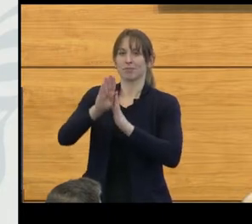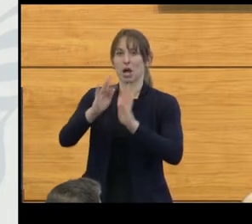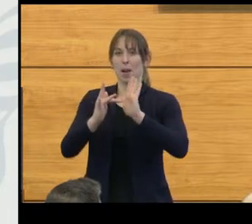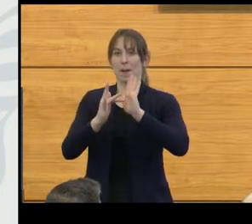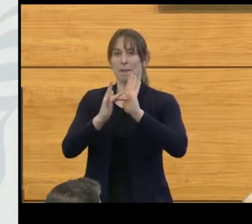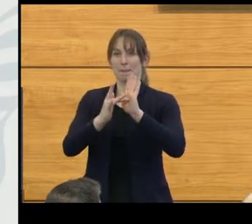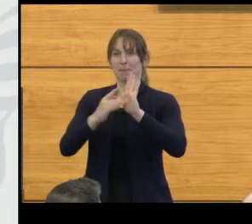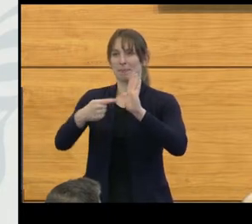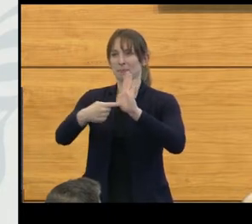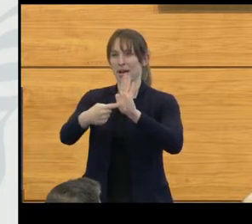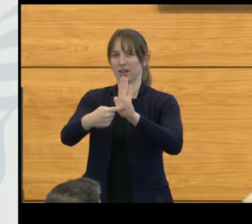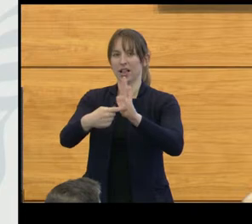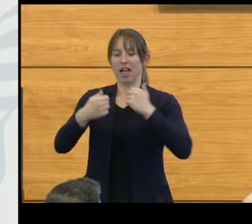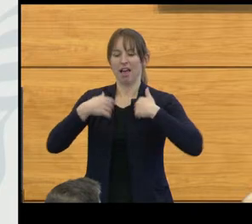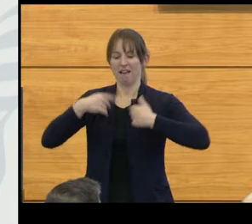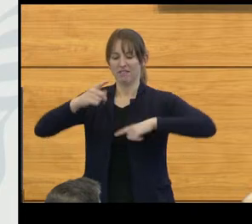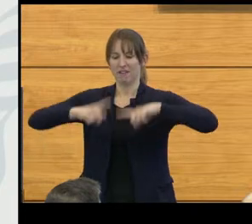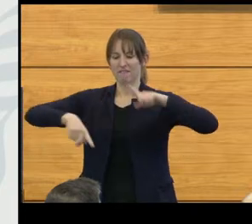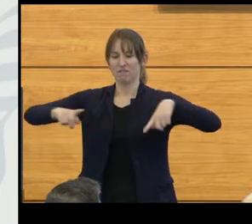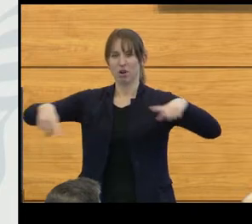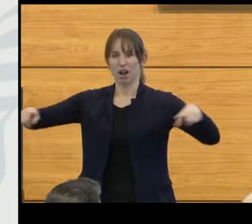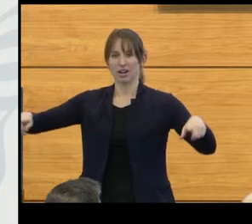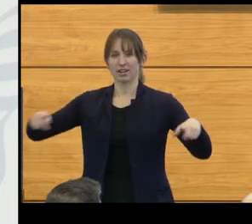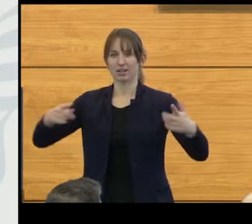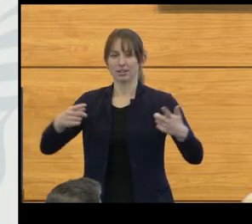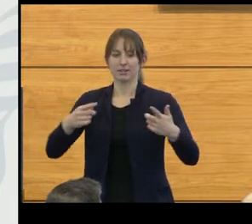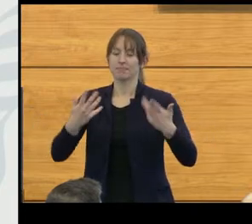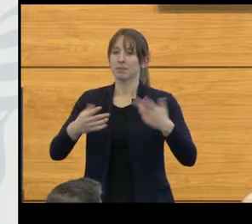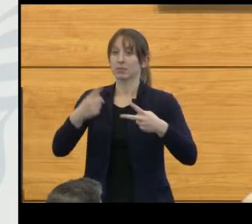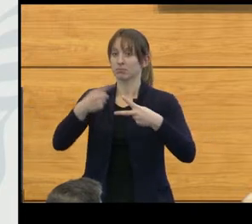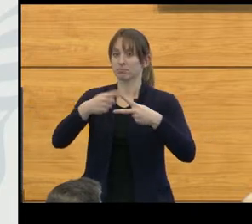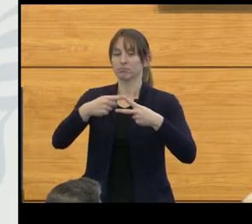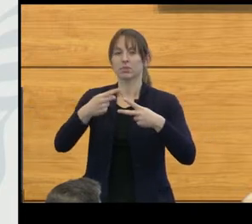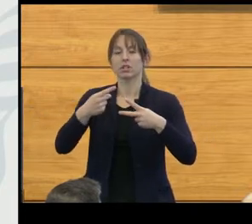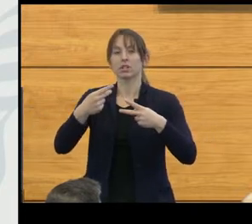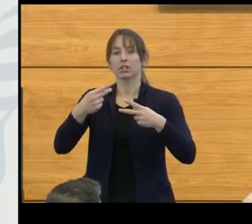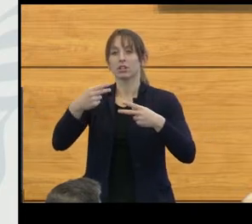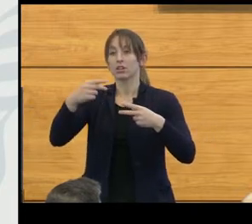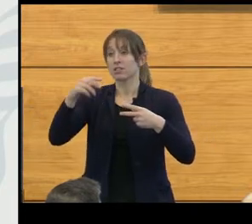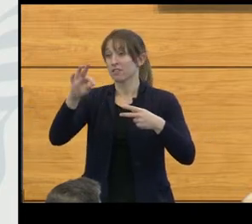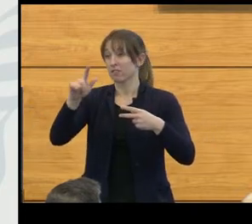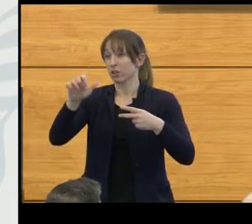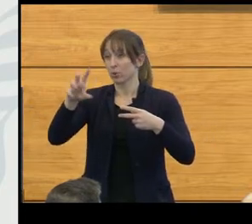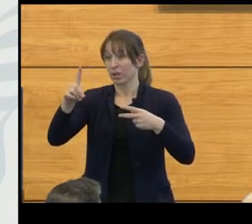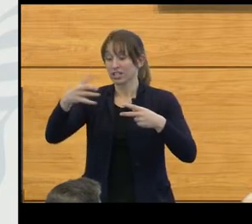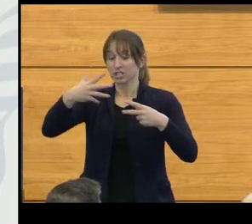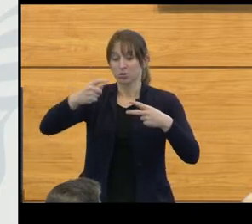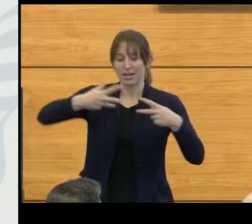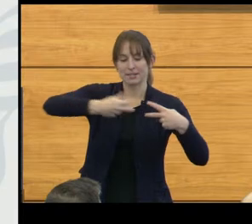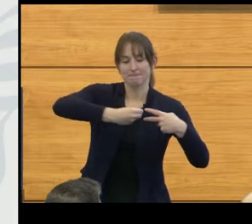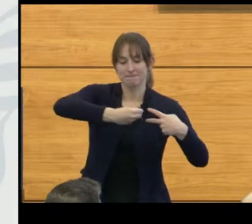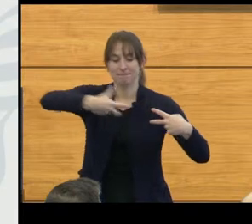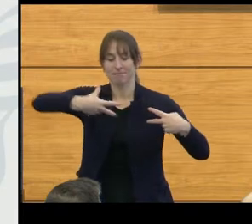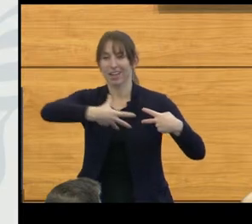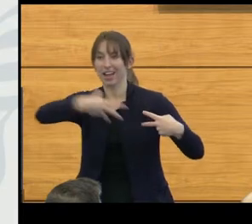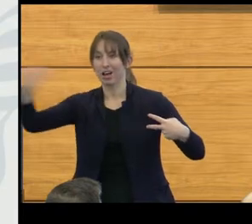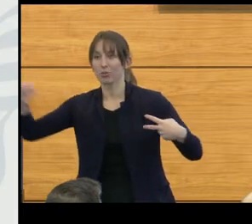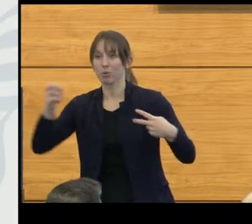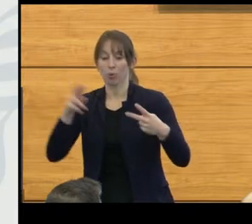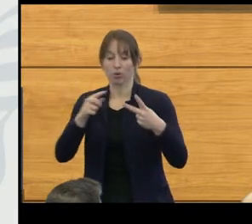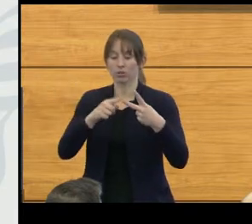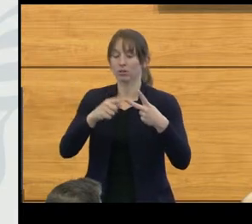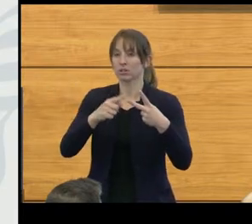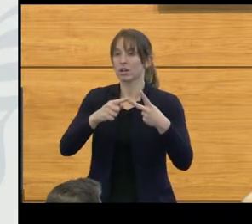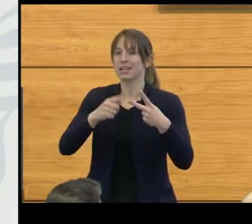use a variety of techniques to, one, either drain the fluid out of the brain, or two, actually stop making the fluid